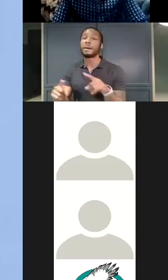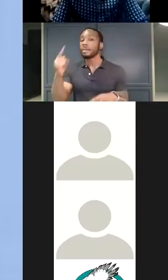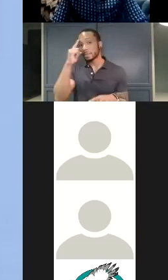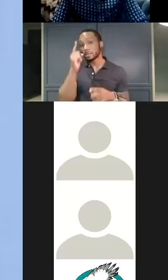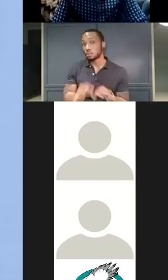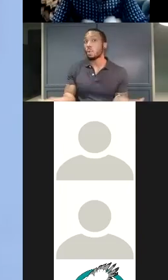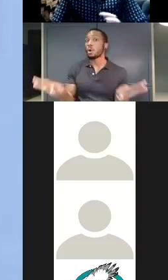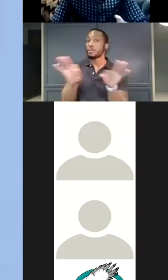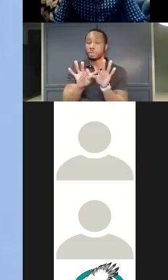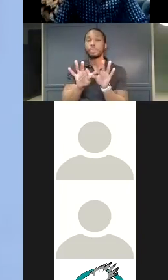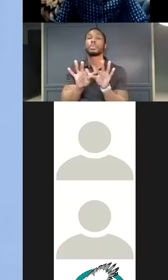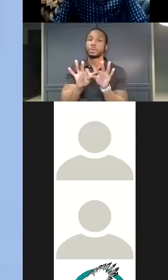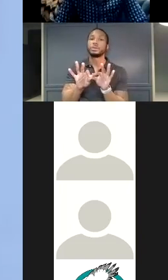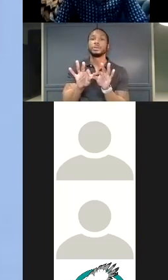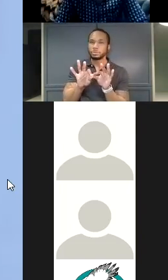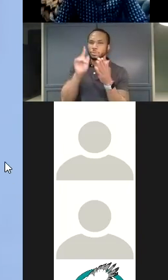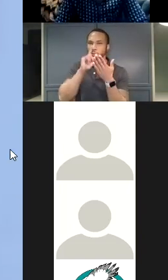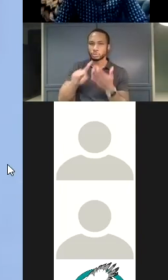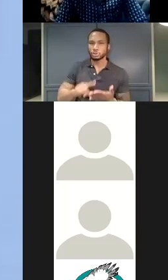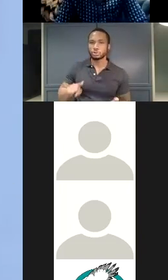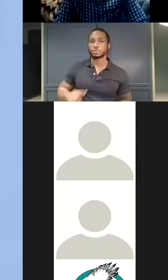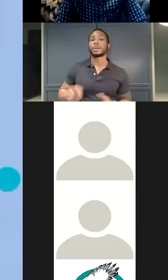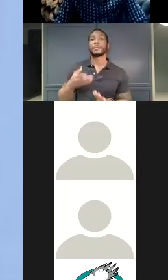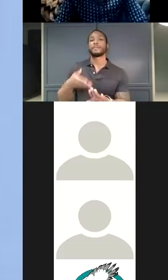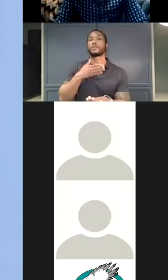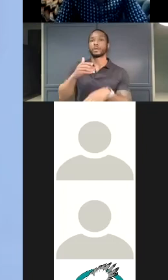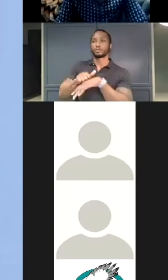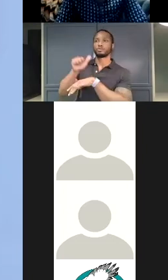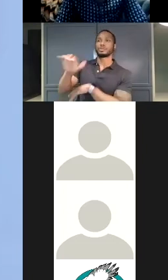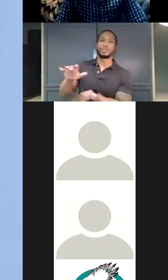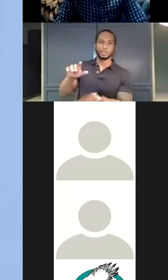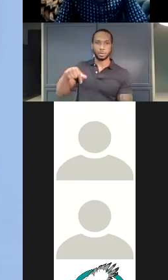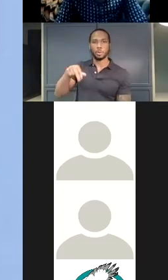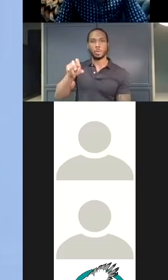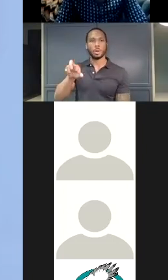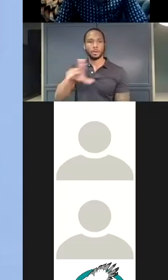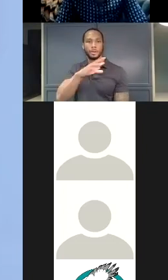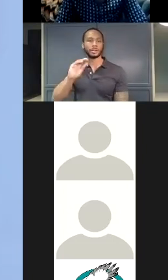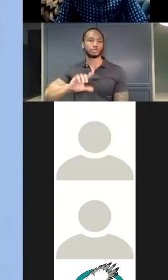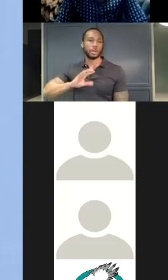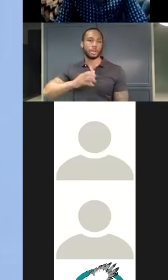certainly doing some research on that before you send queer and trans folks there.